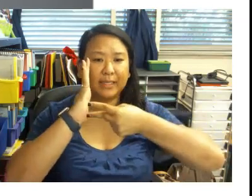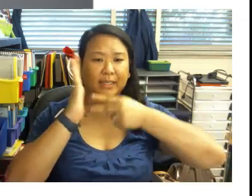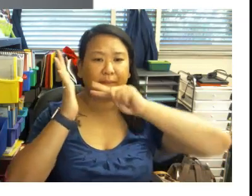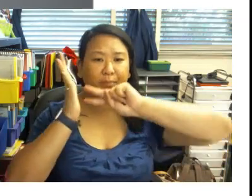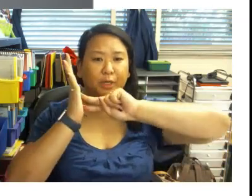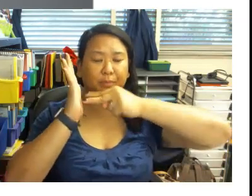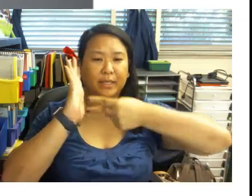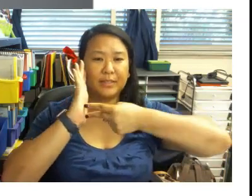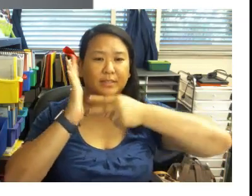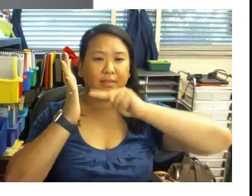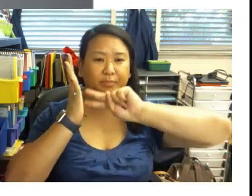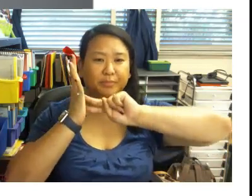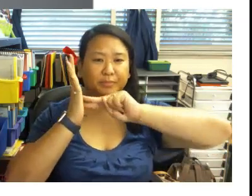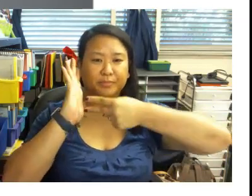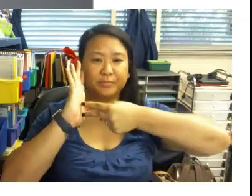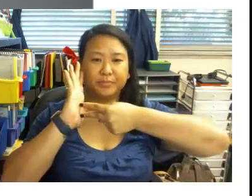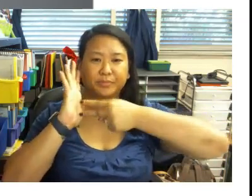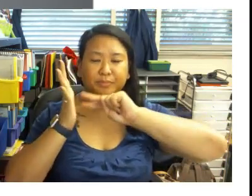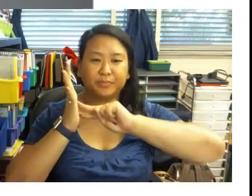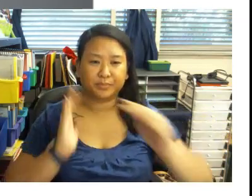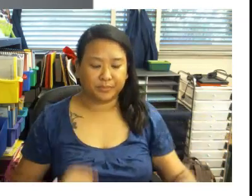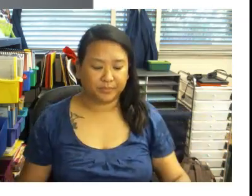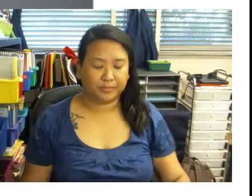Mean, purpose.